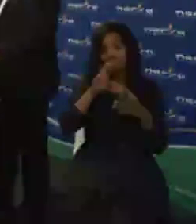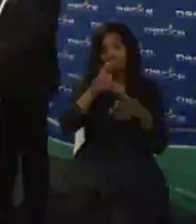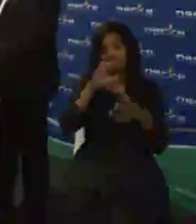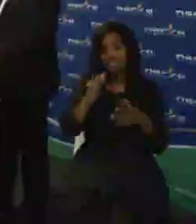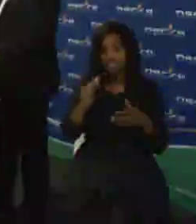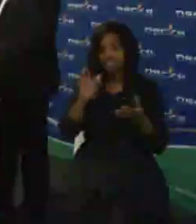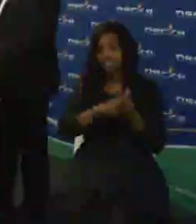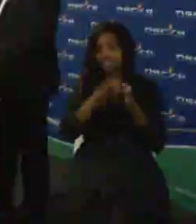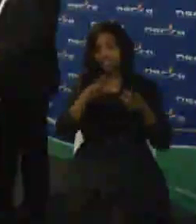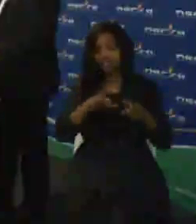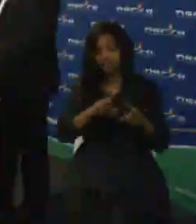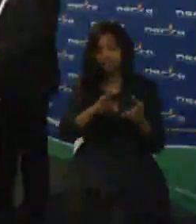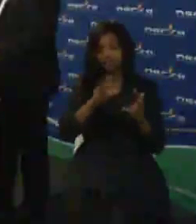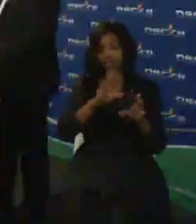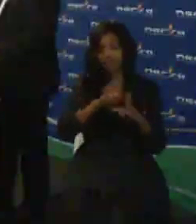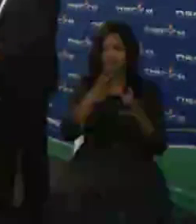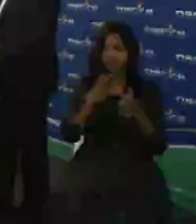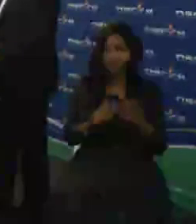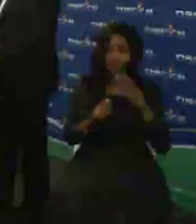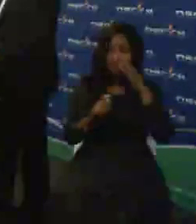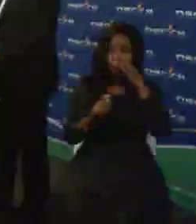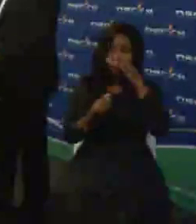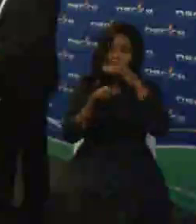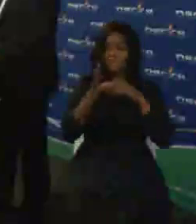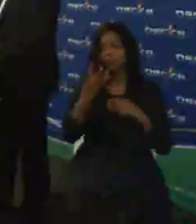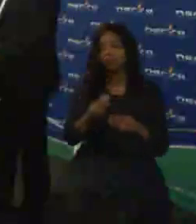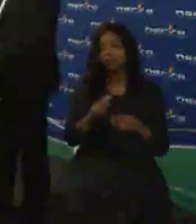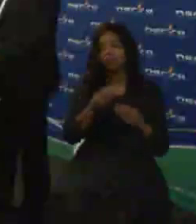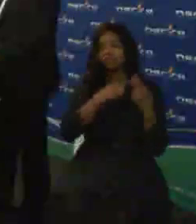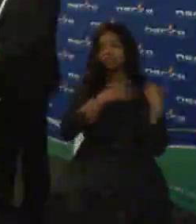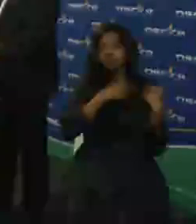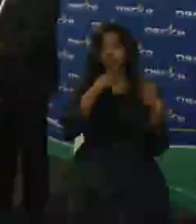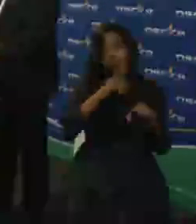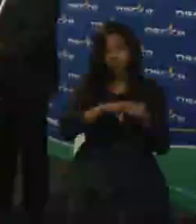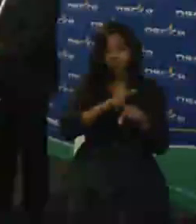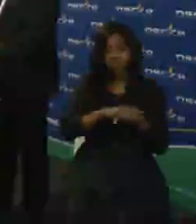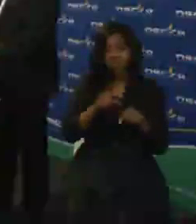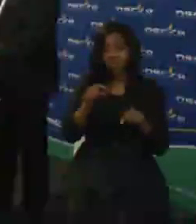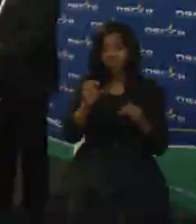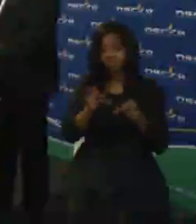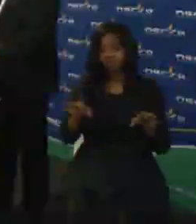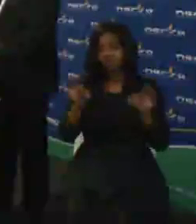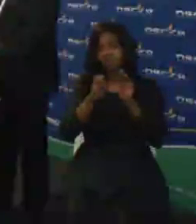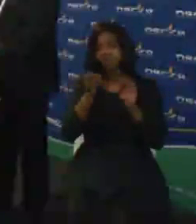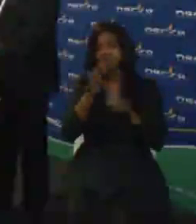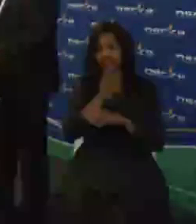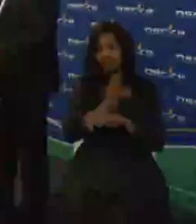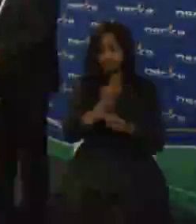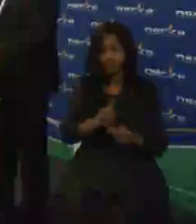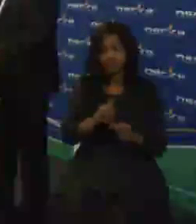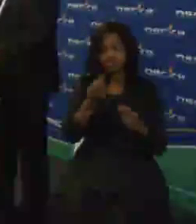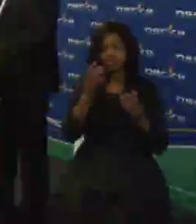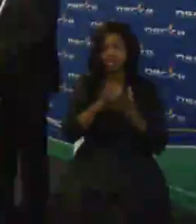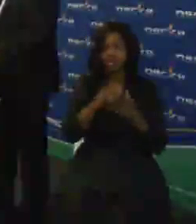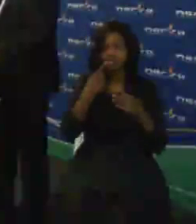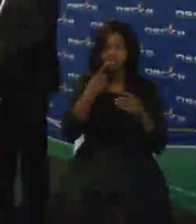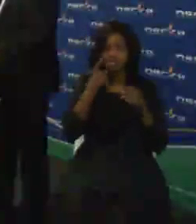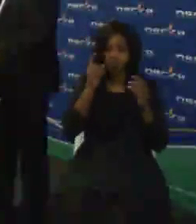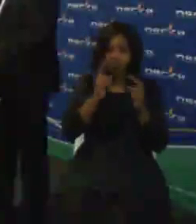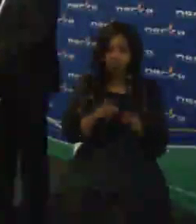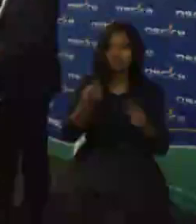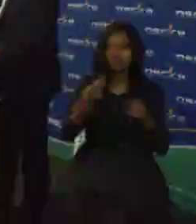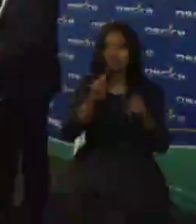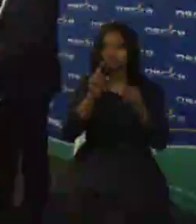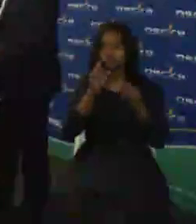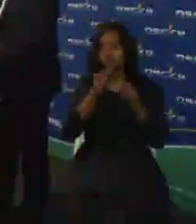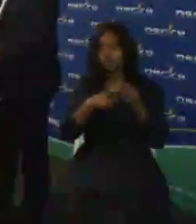and the methodology does not even account for time value of money. So from our perspective, especially from a sales and